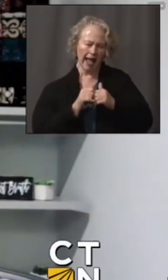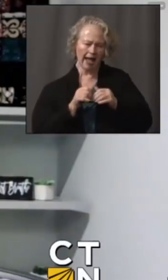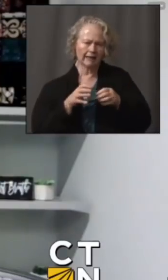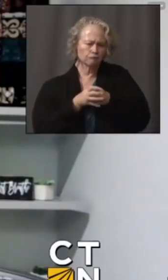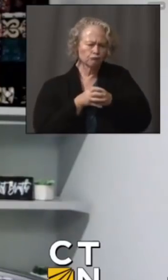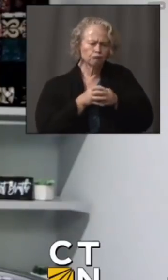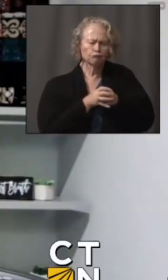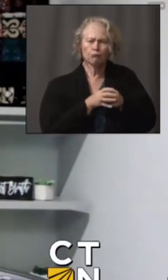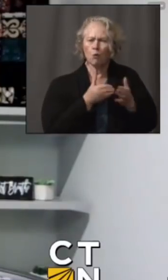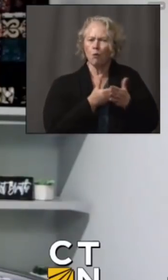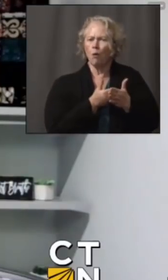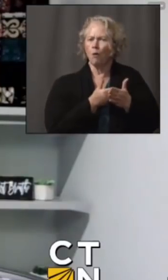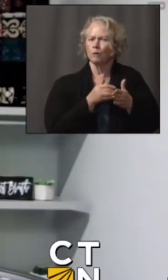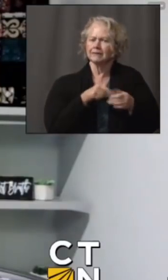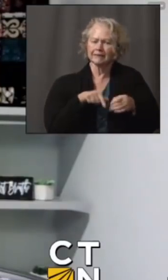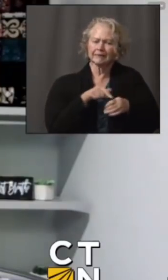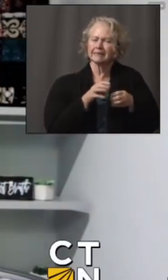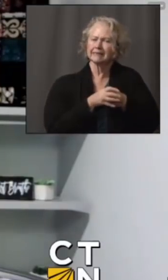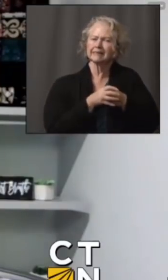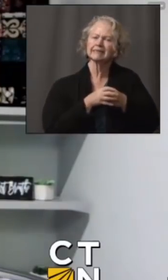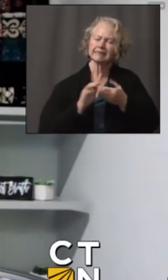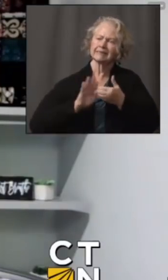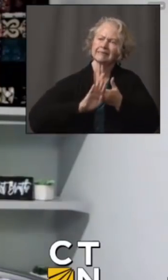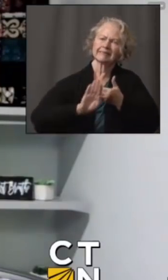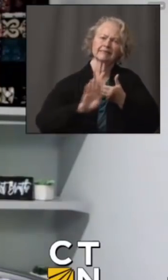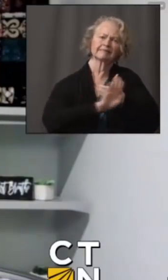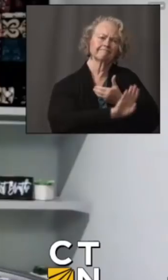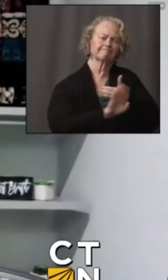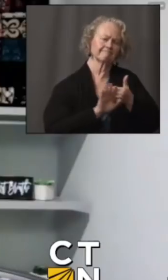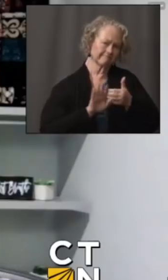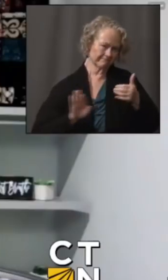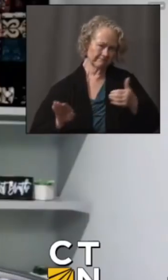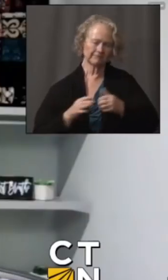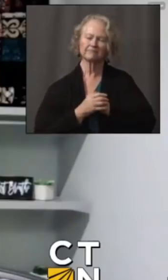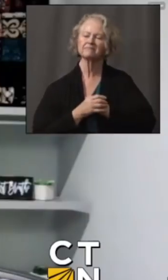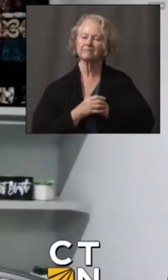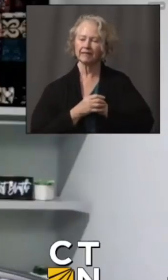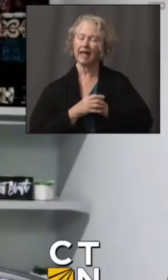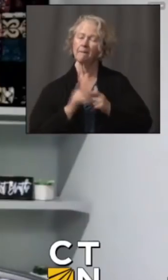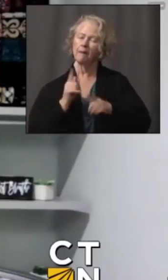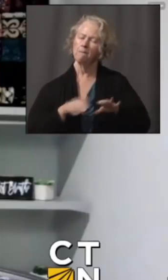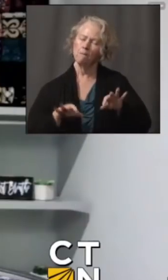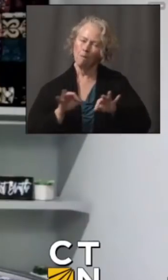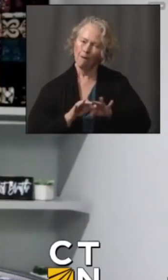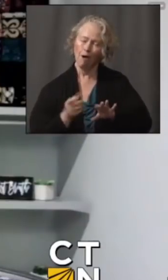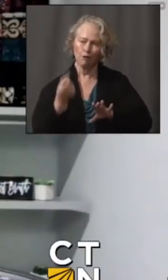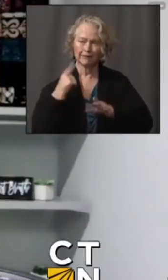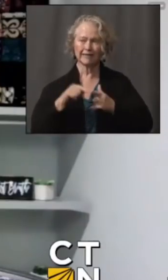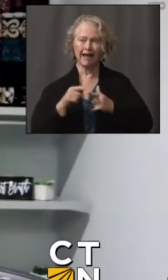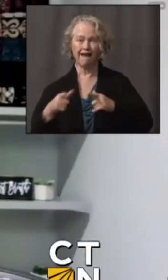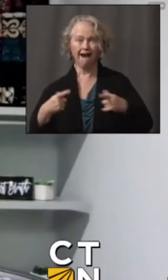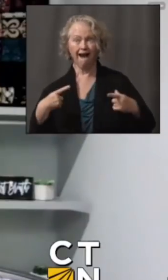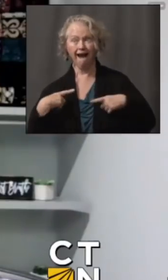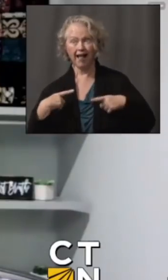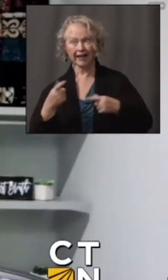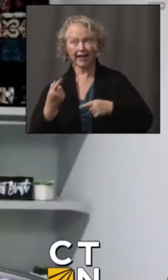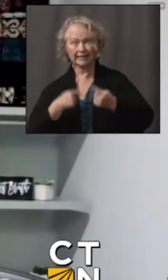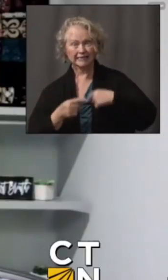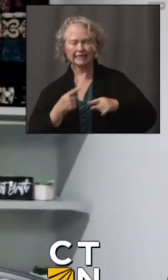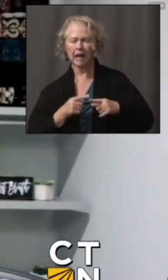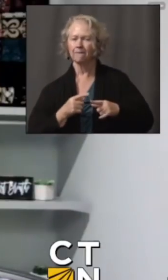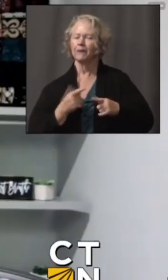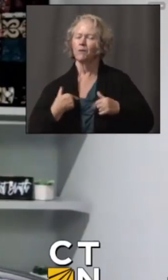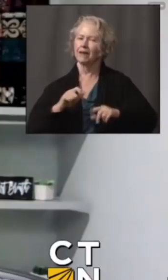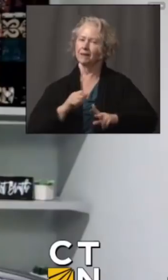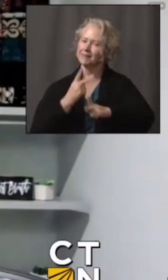So it really is important to emphasize what we can do now, particularly with the holiday at the fore, and not let our guard down in any way.